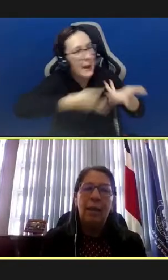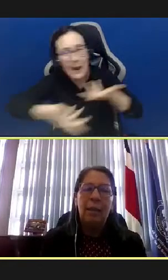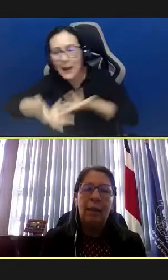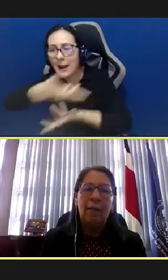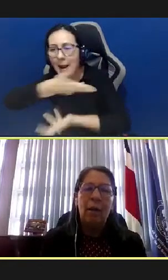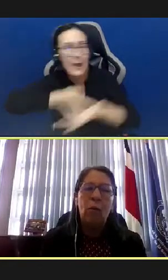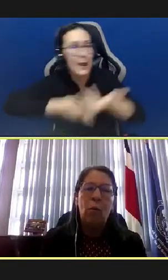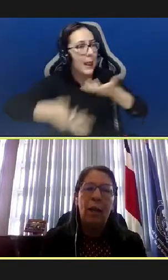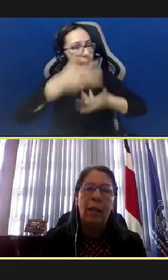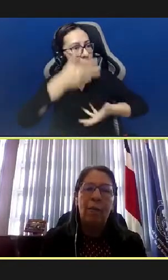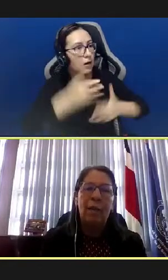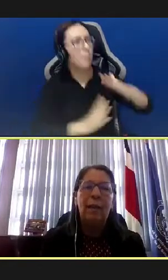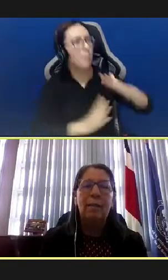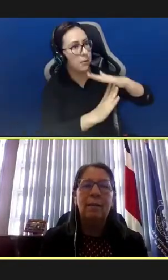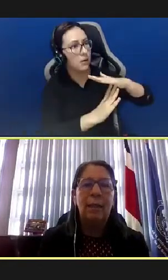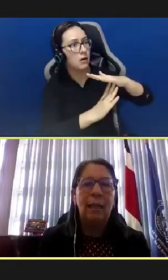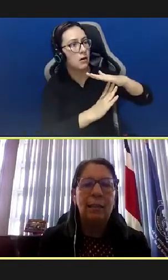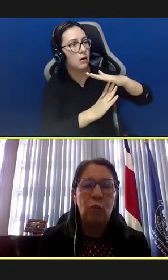in the process